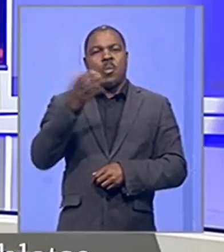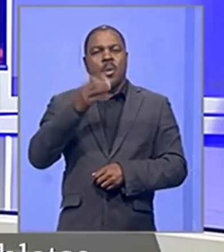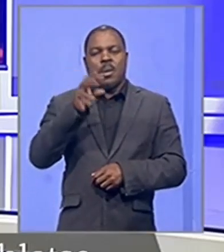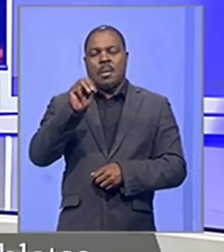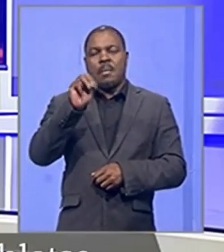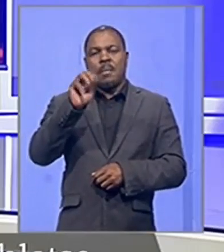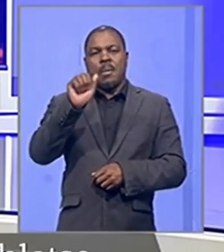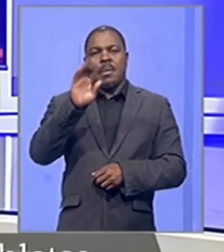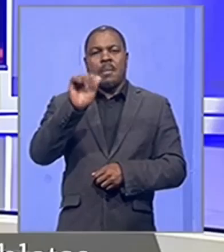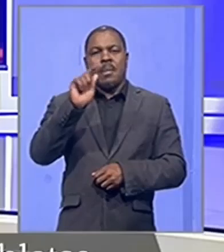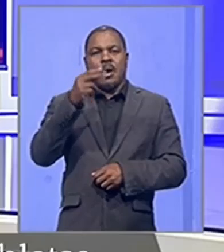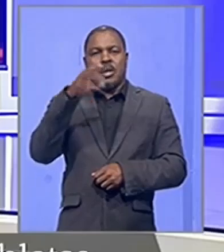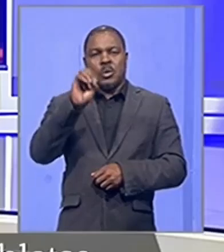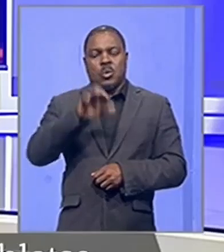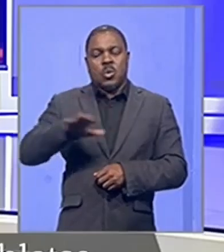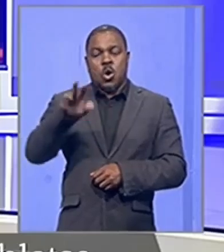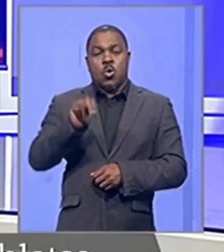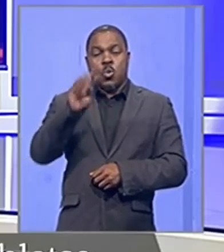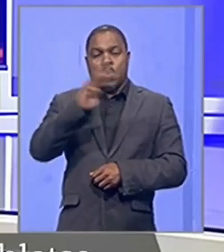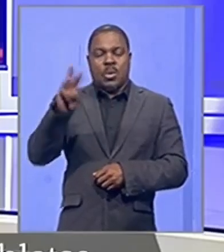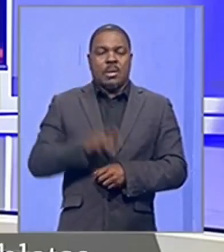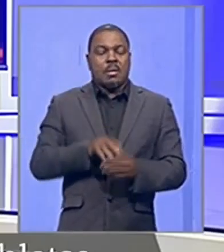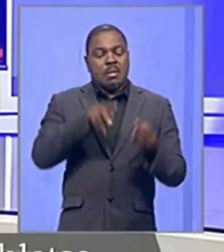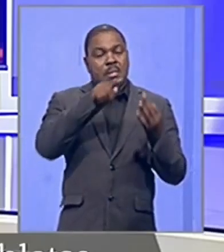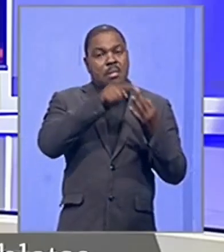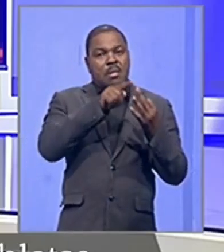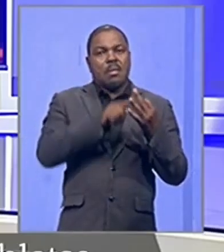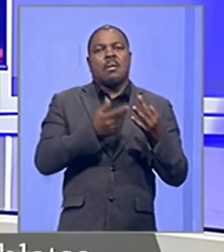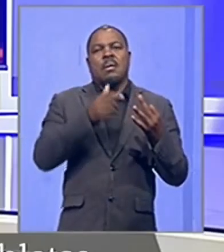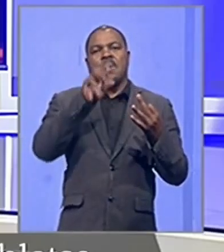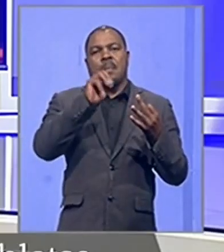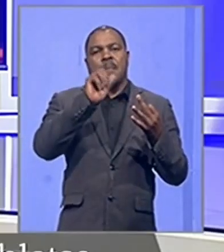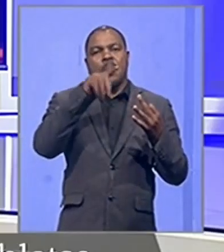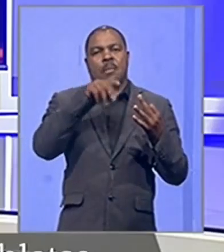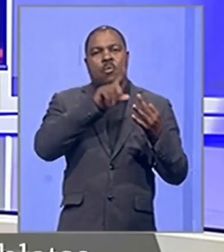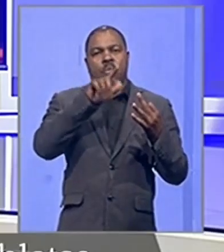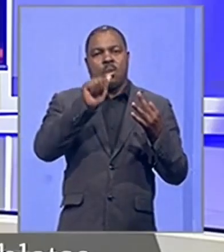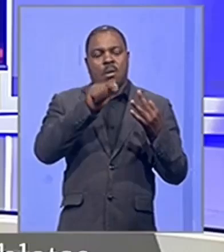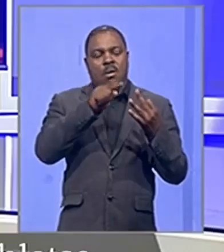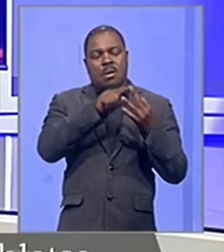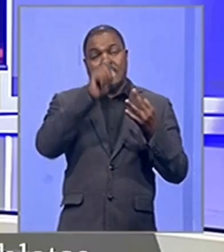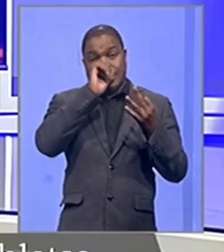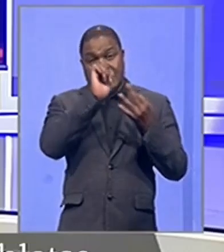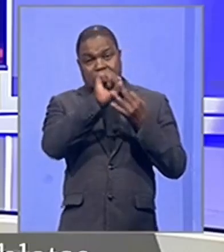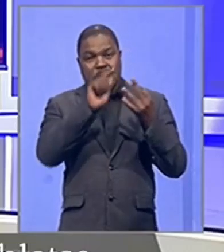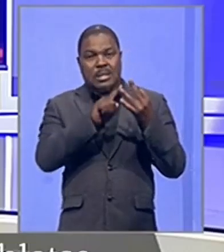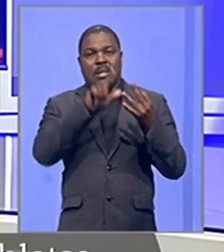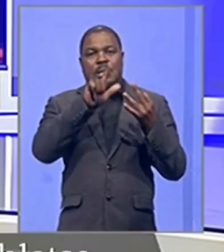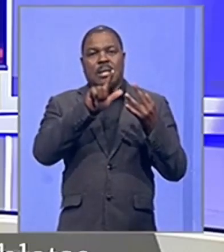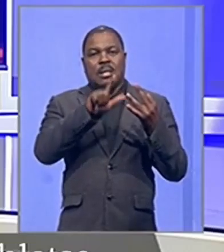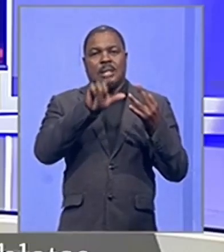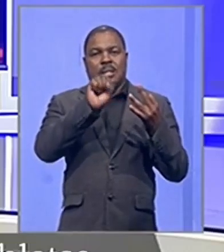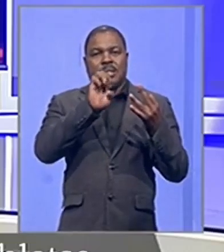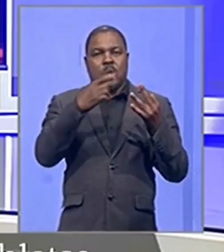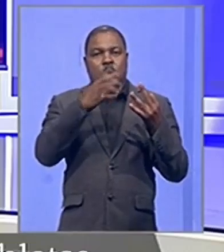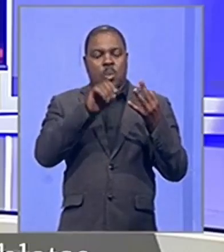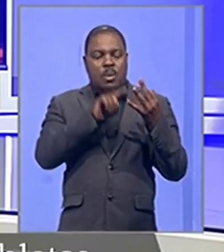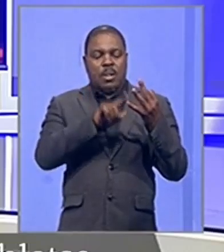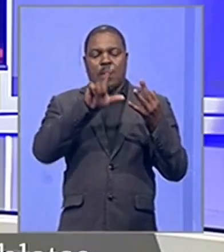Mmabatho ka Northwest. Ba gononelwa Mmapula Seletedi, Sesiagwe Lesego Seletela le